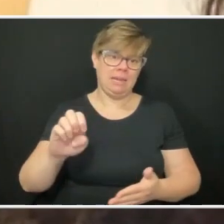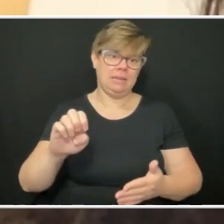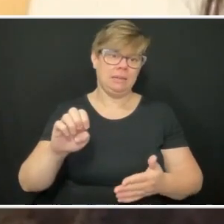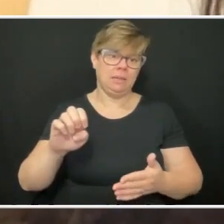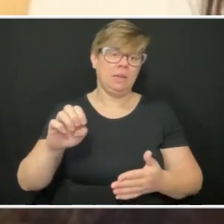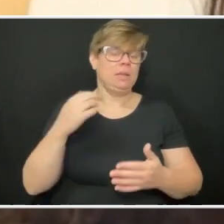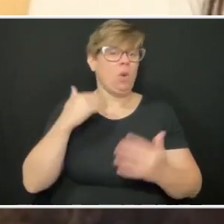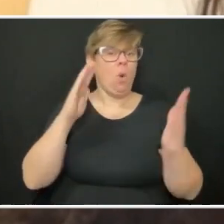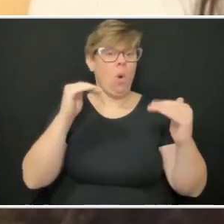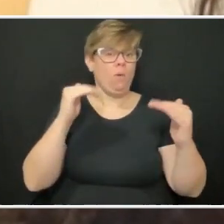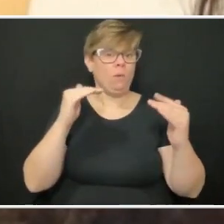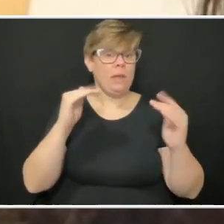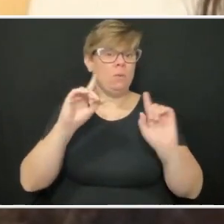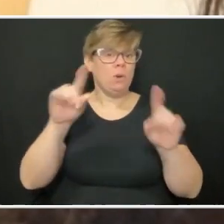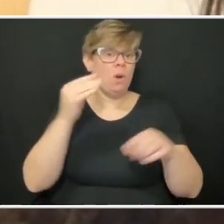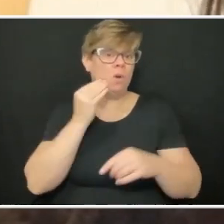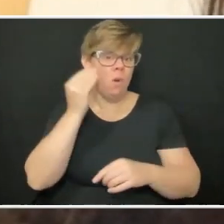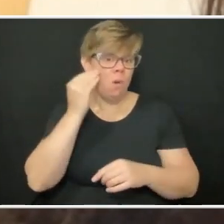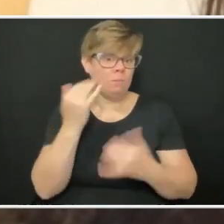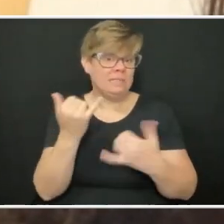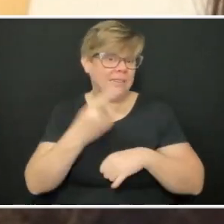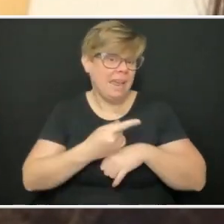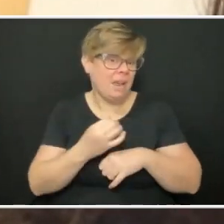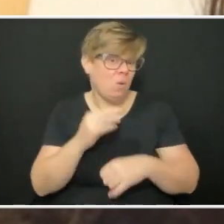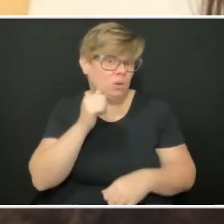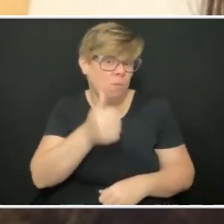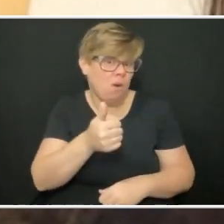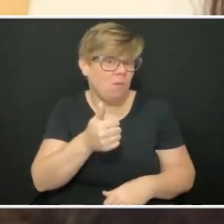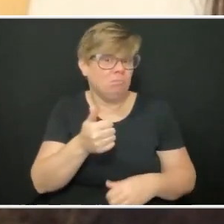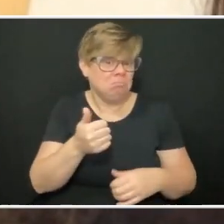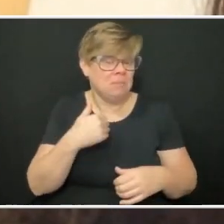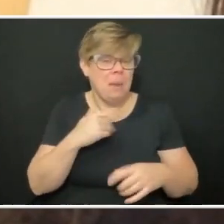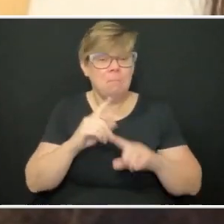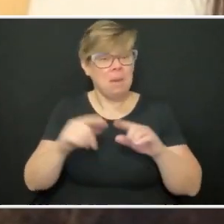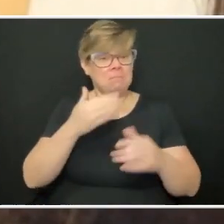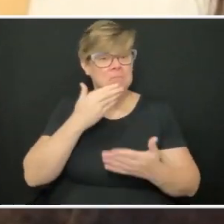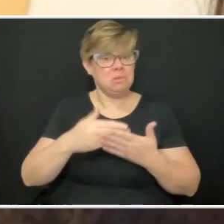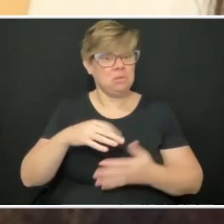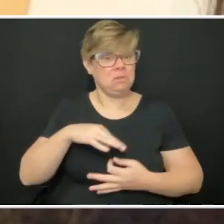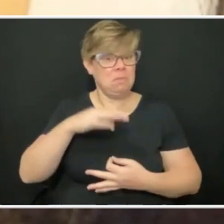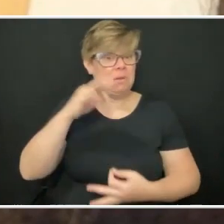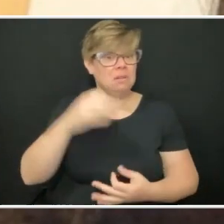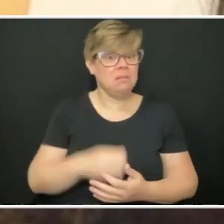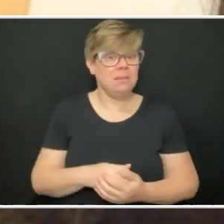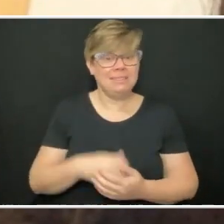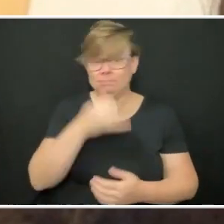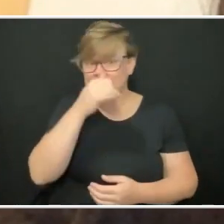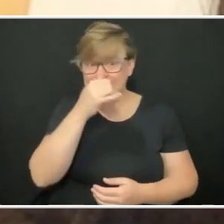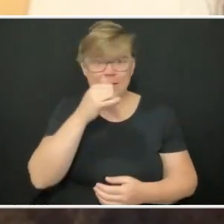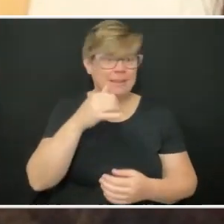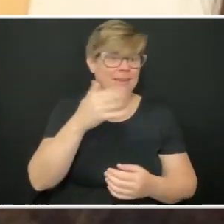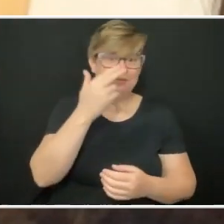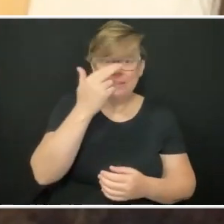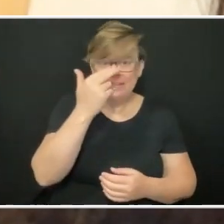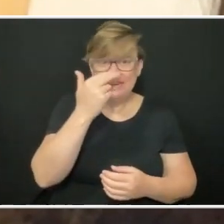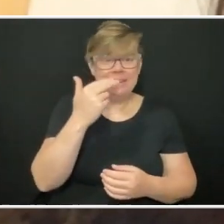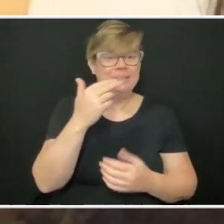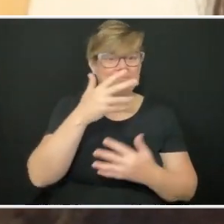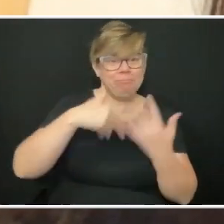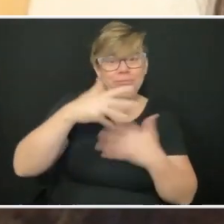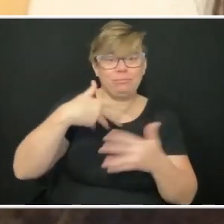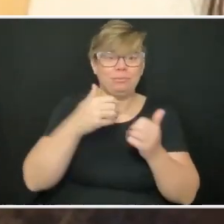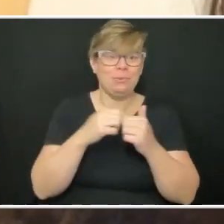or tomorrow, but he seems to be taking it well. He's in good spirits. You know, he's silly, goofy, interacting with the